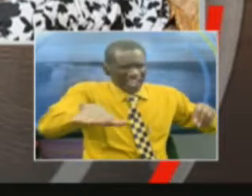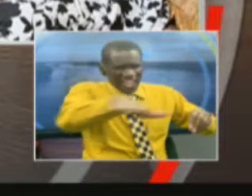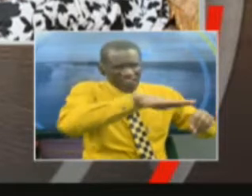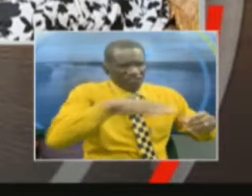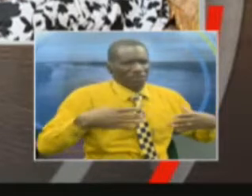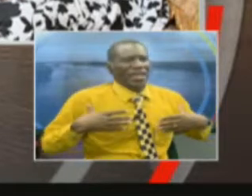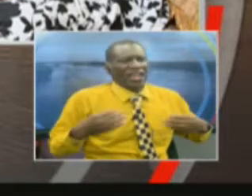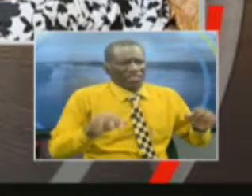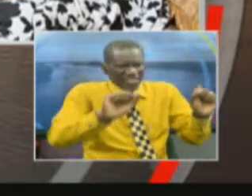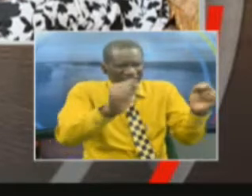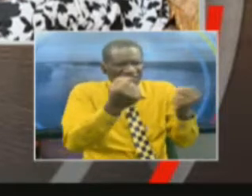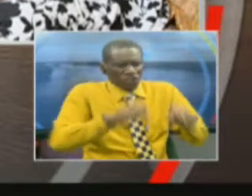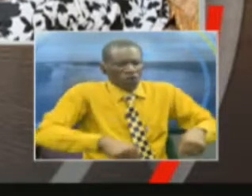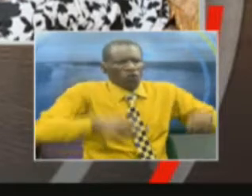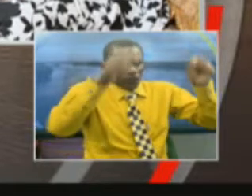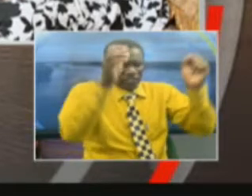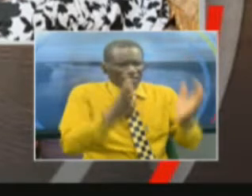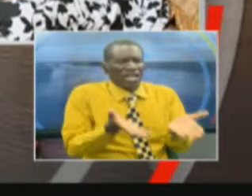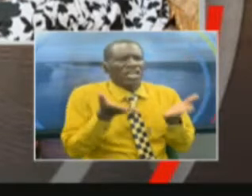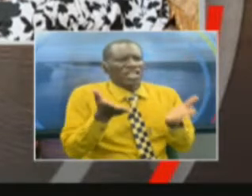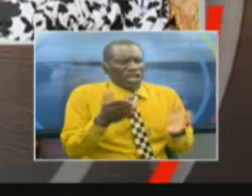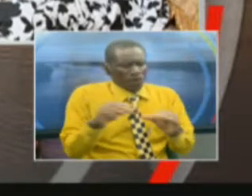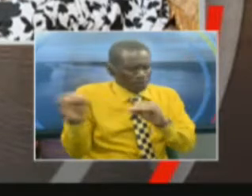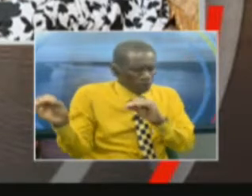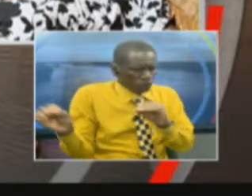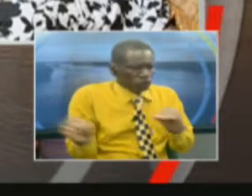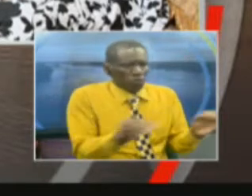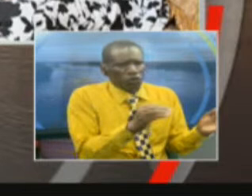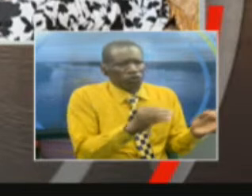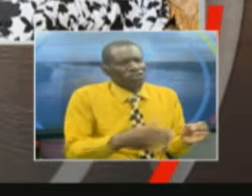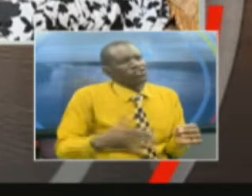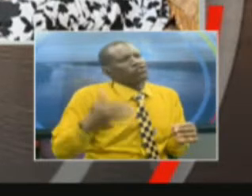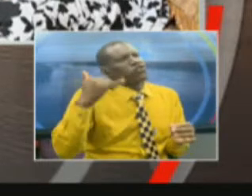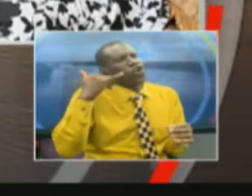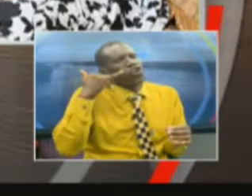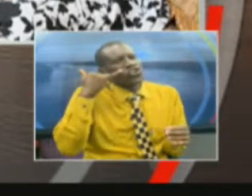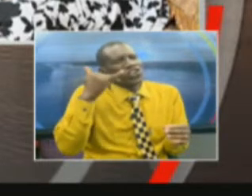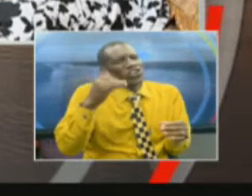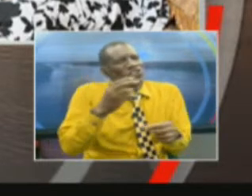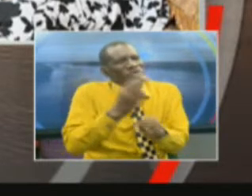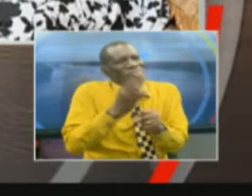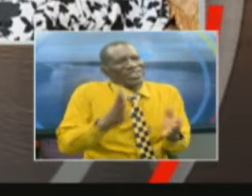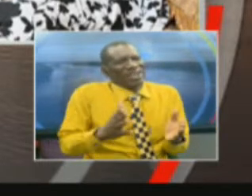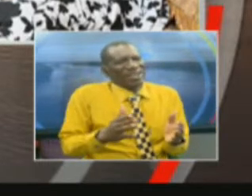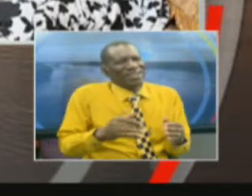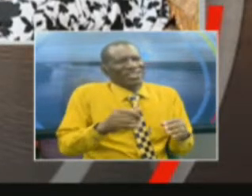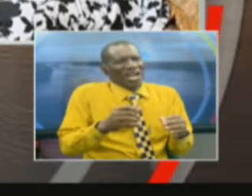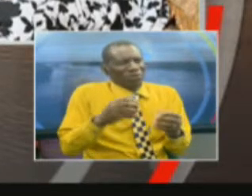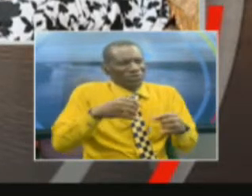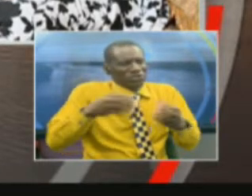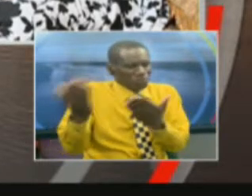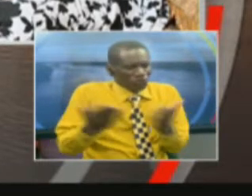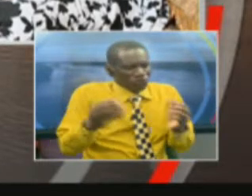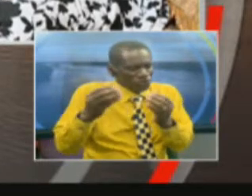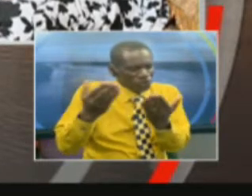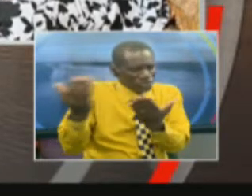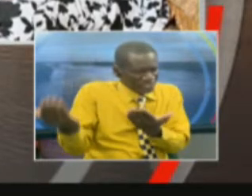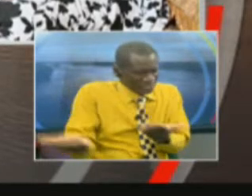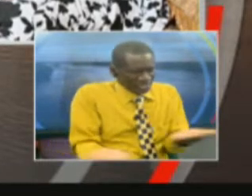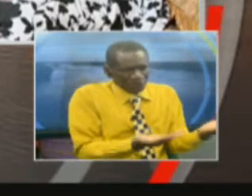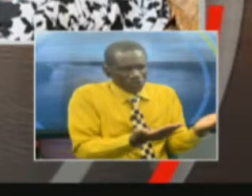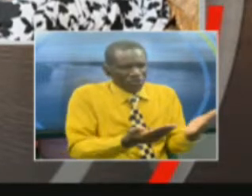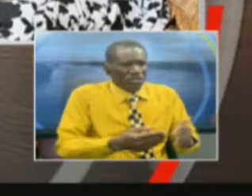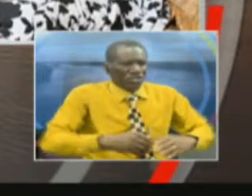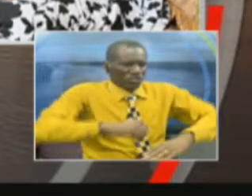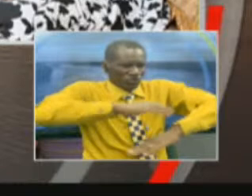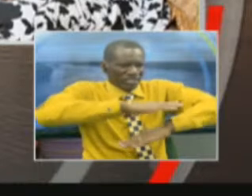health and safety officer, and now I was moved to telephone operating, to reception, to